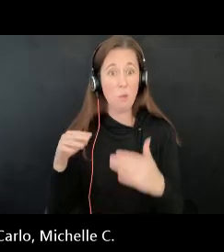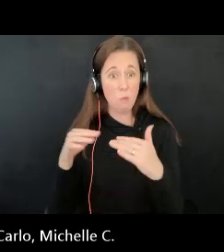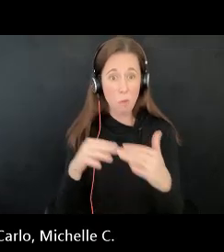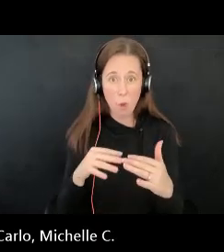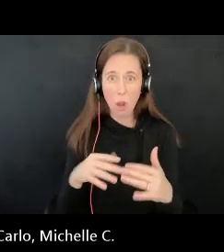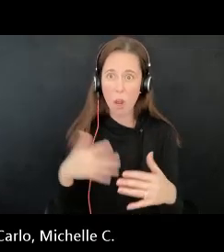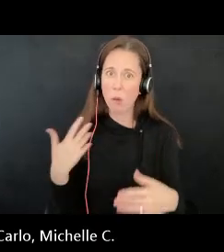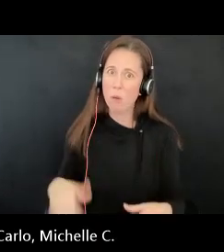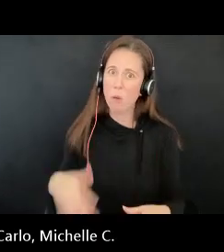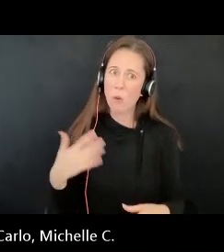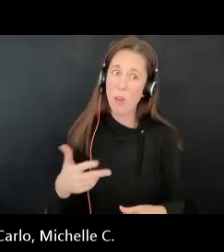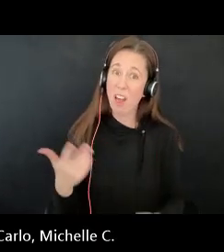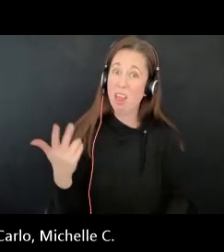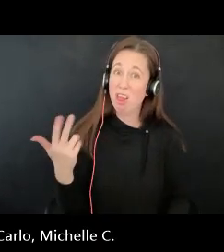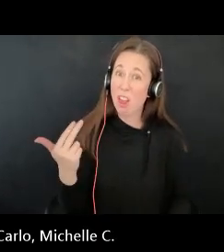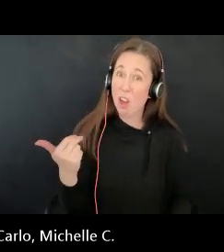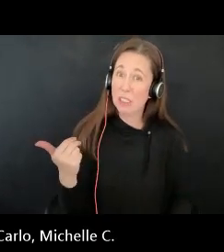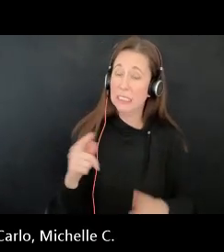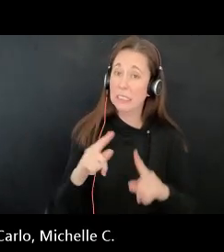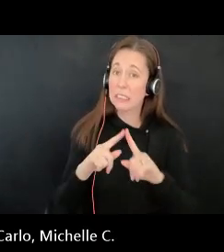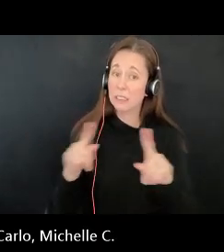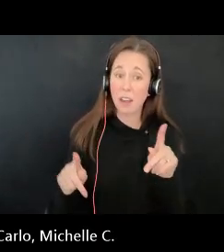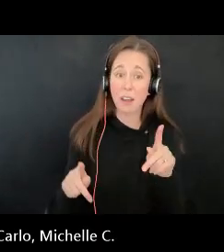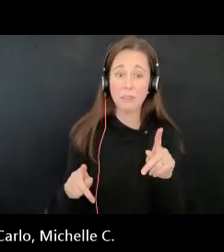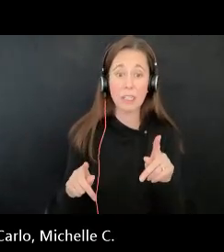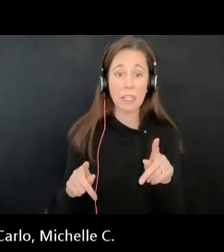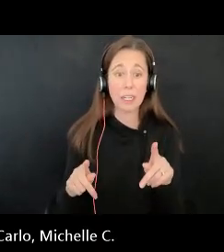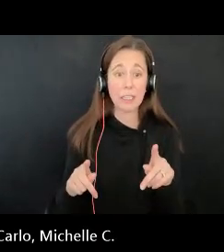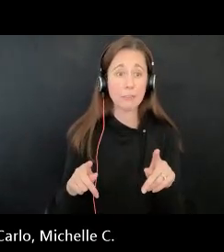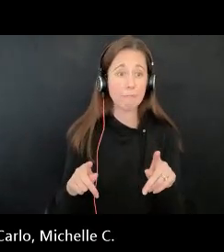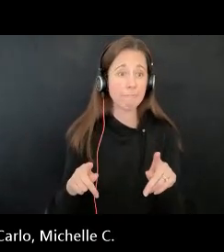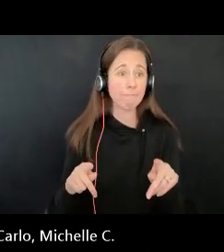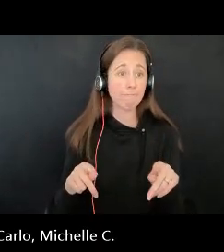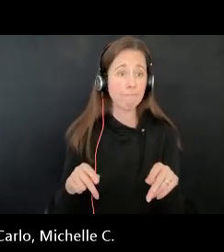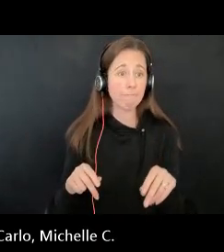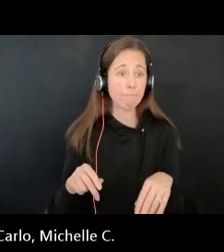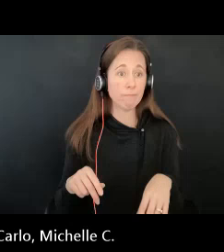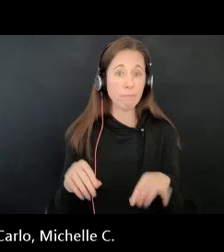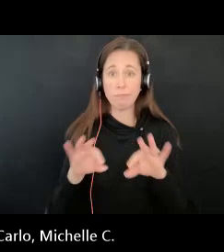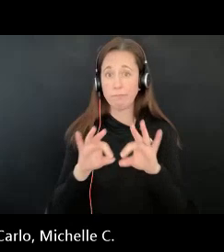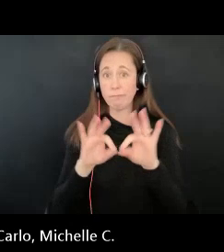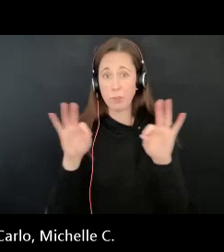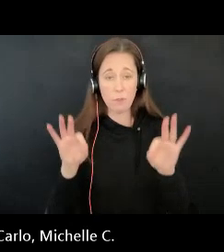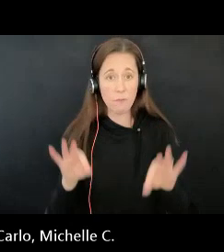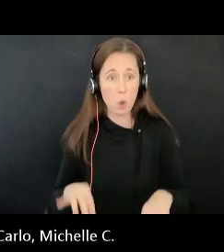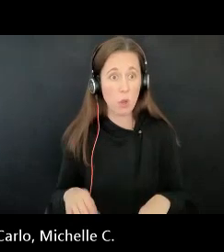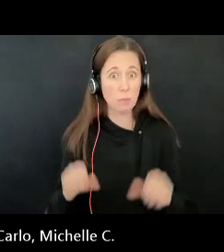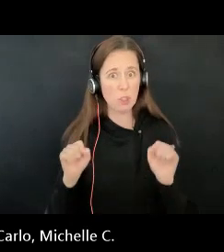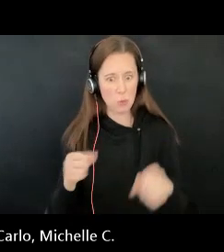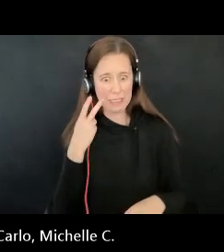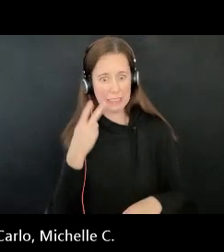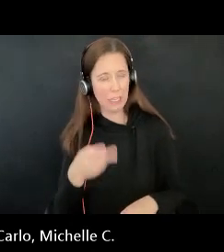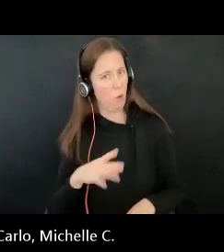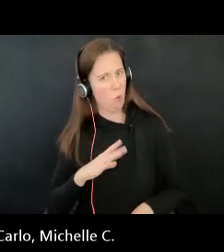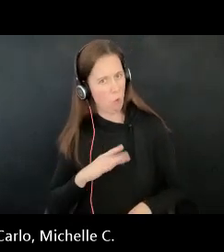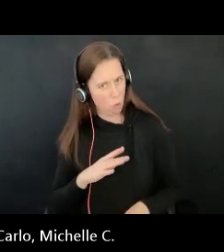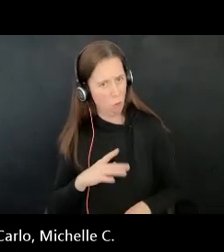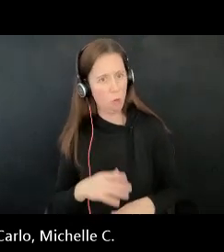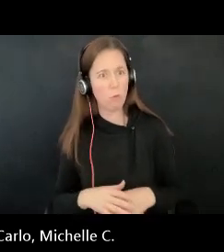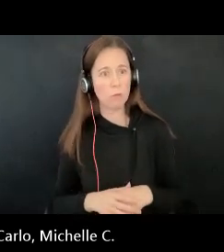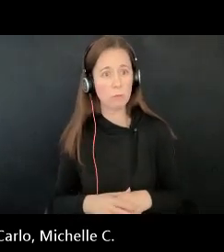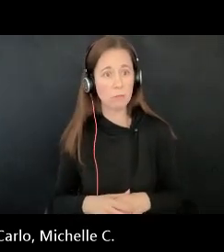over 13 service records for Black people of Brownsville, which is really cool to see. And I also could connect